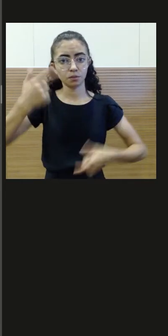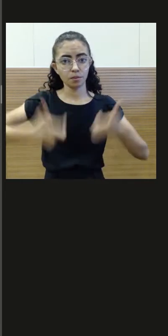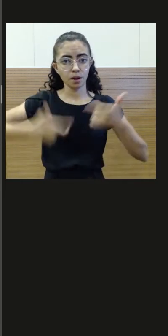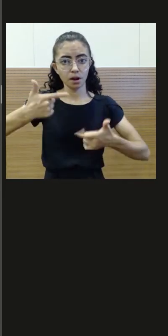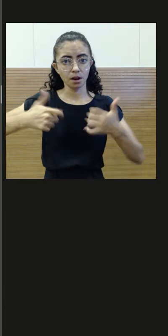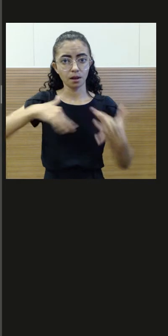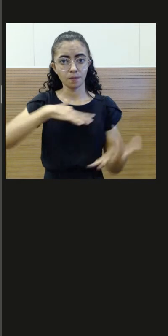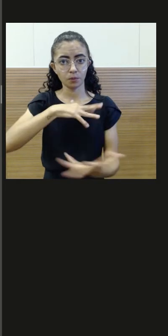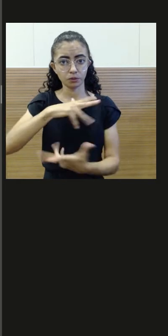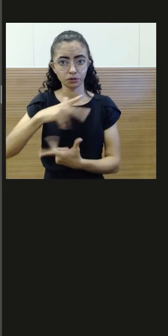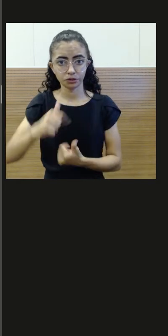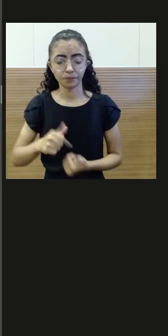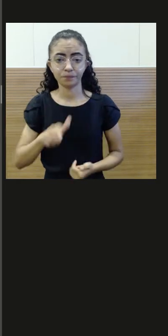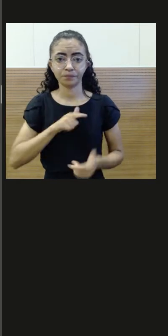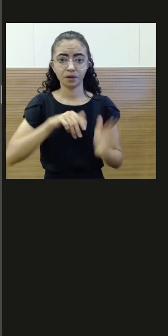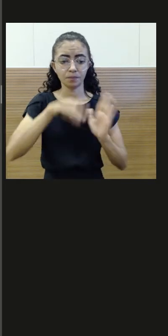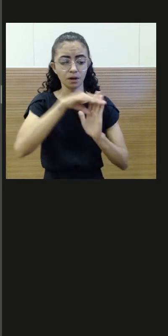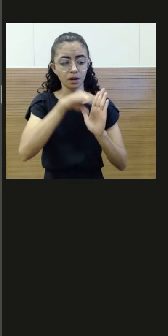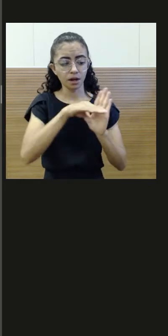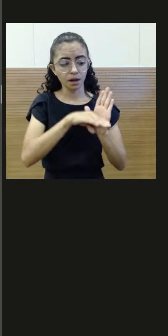healthy. They were effective.